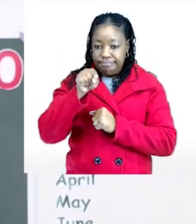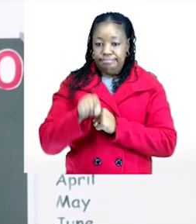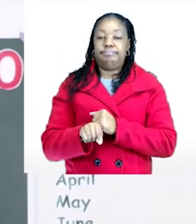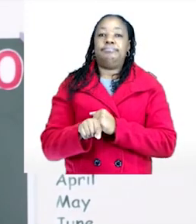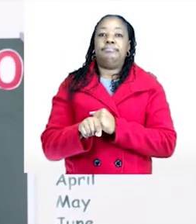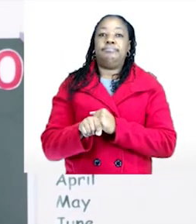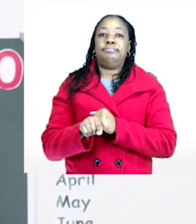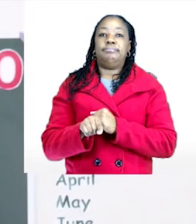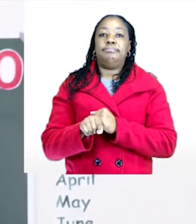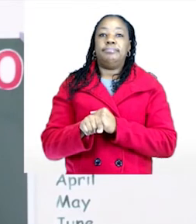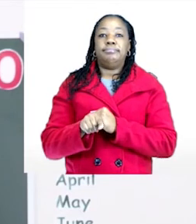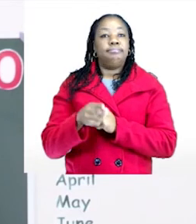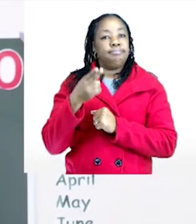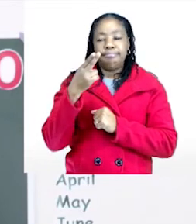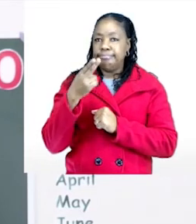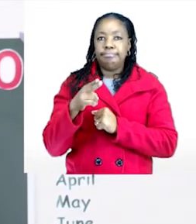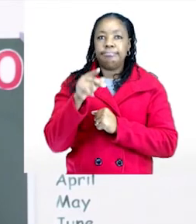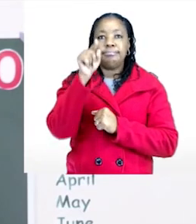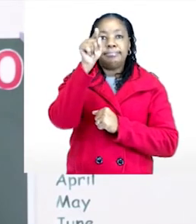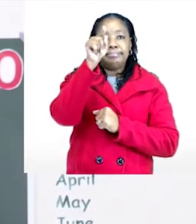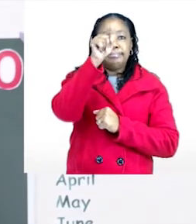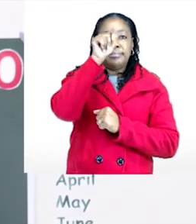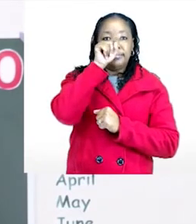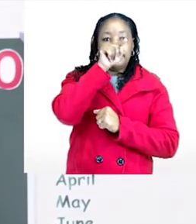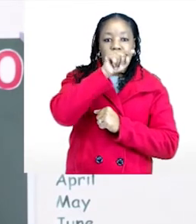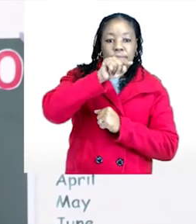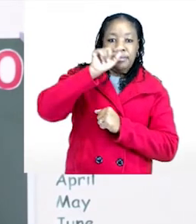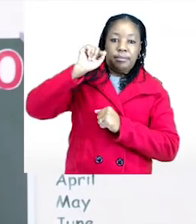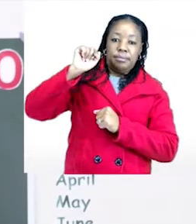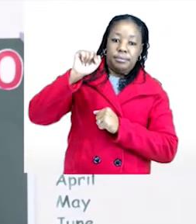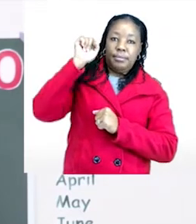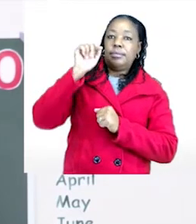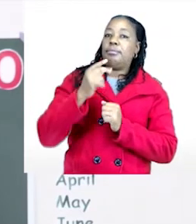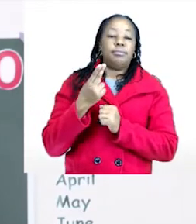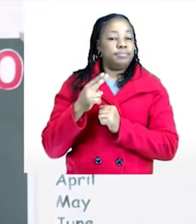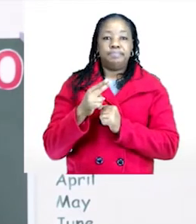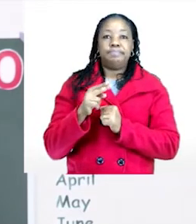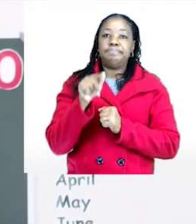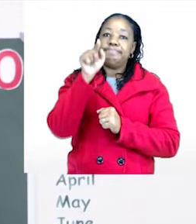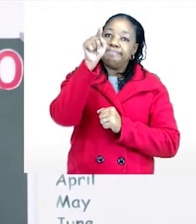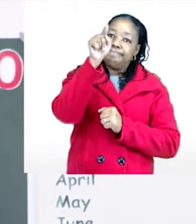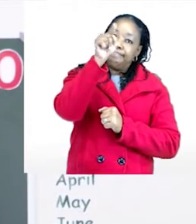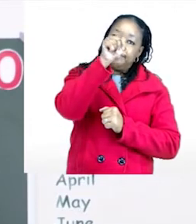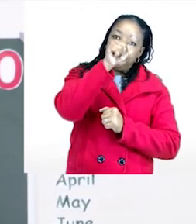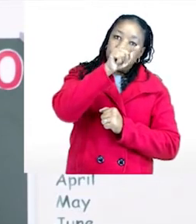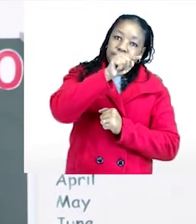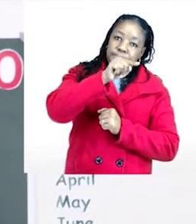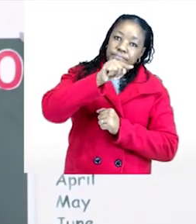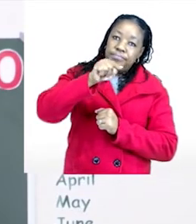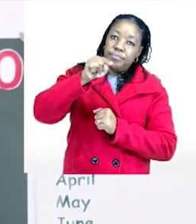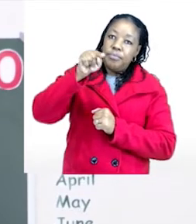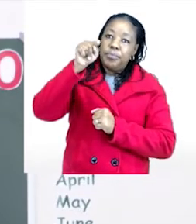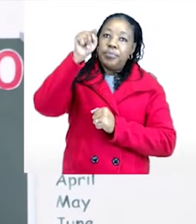all the way down, then up and down. Let's do it